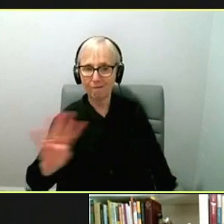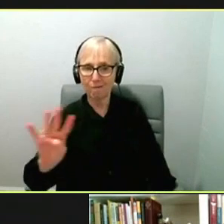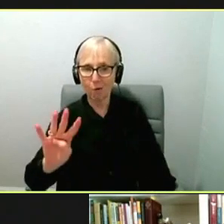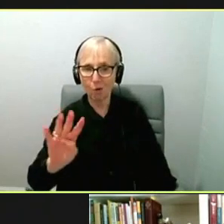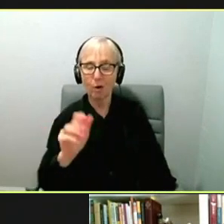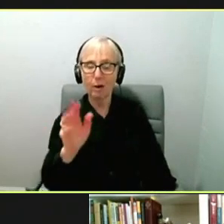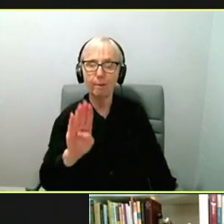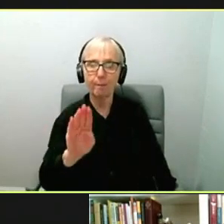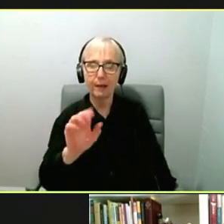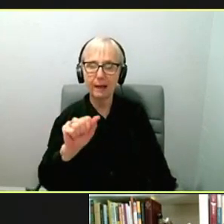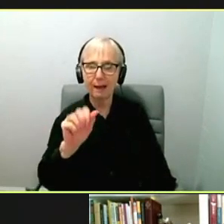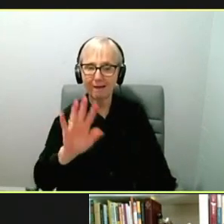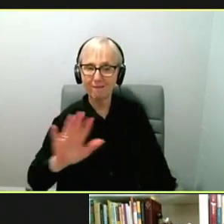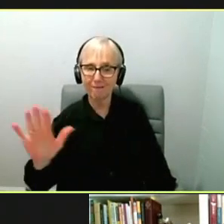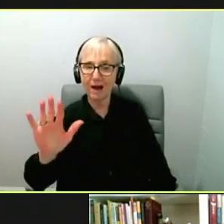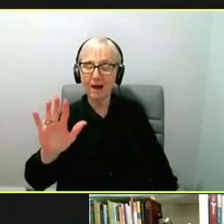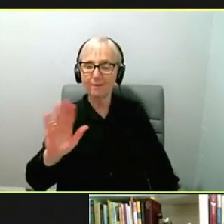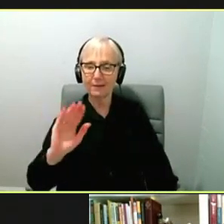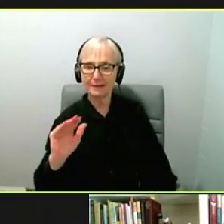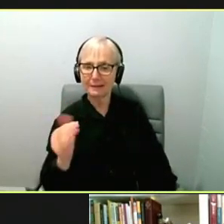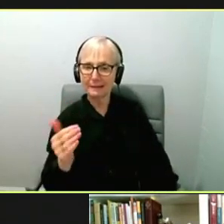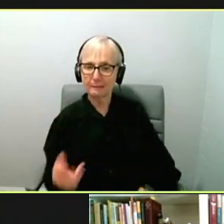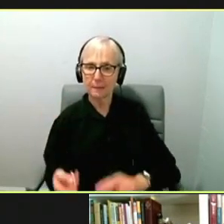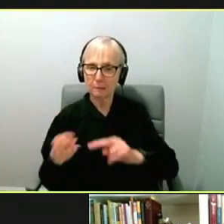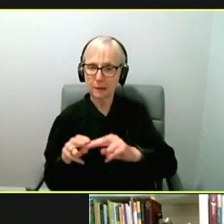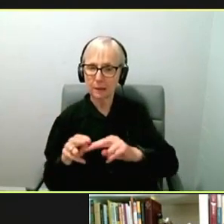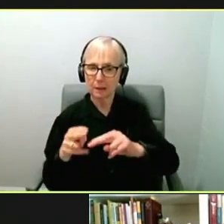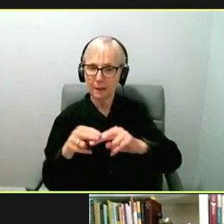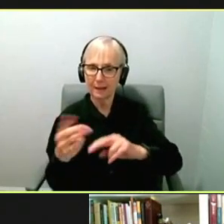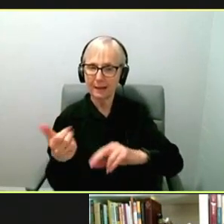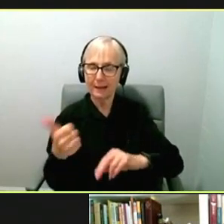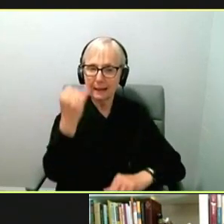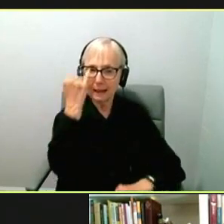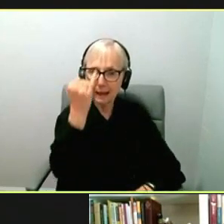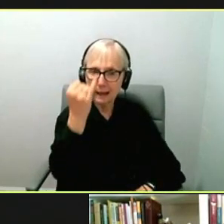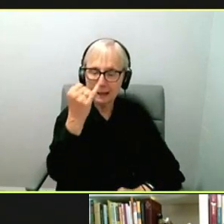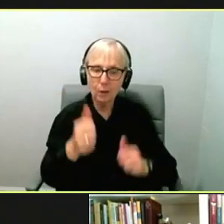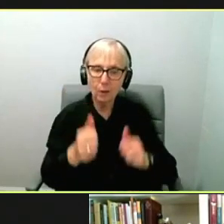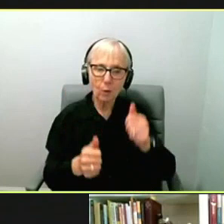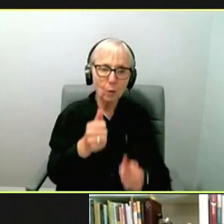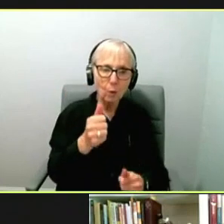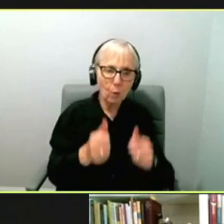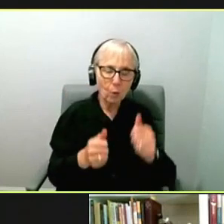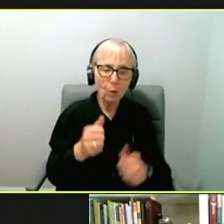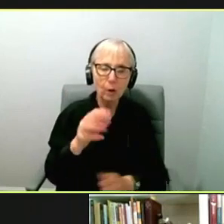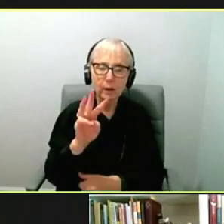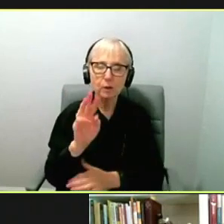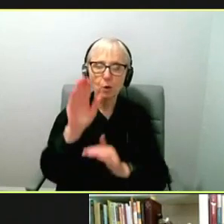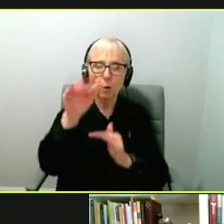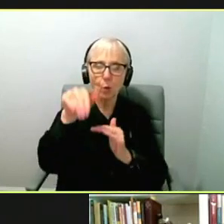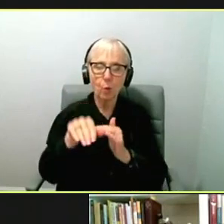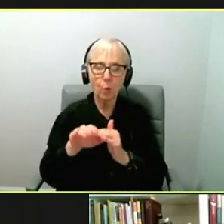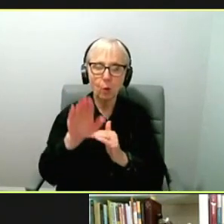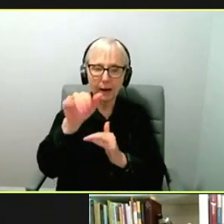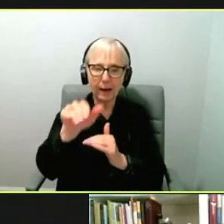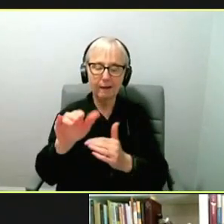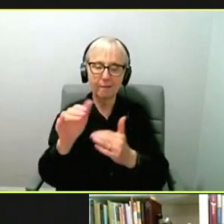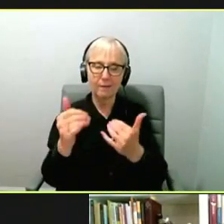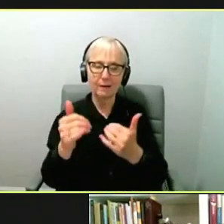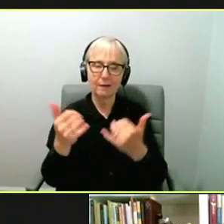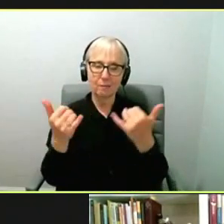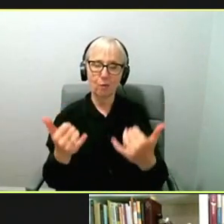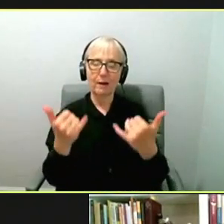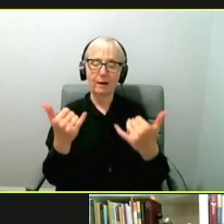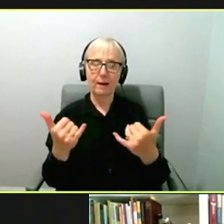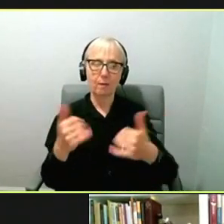be increasing. Any idea which wave of the Omicron subvariant we're riding right now?